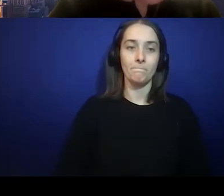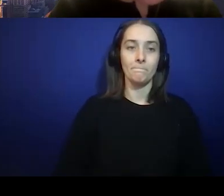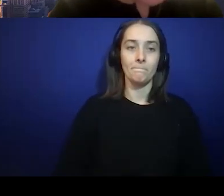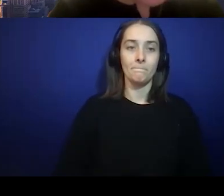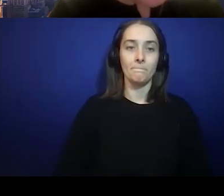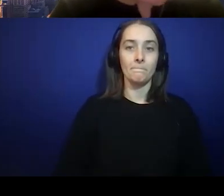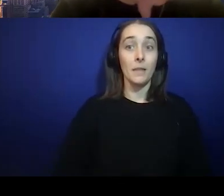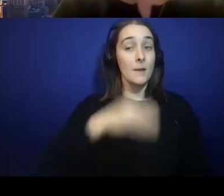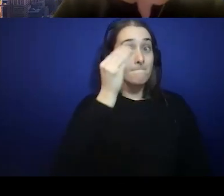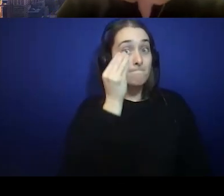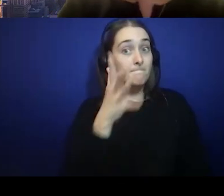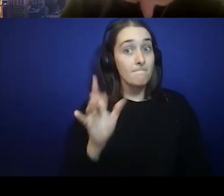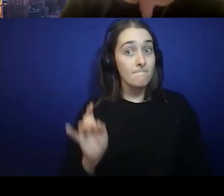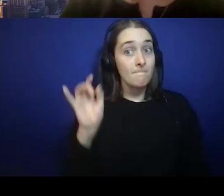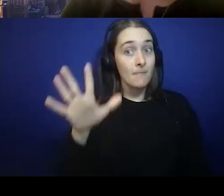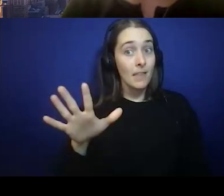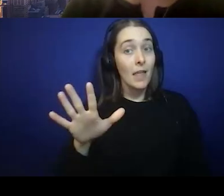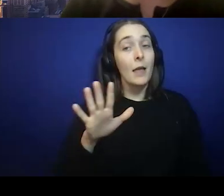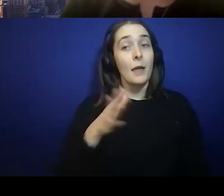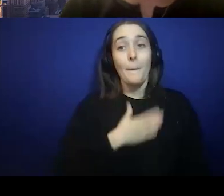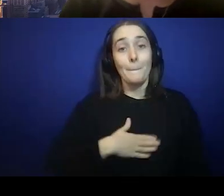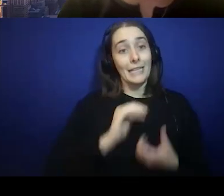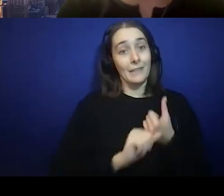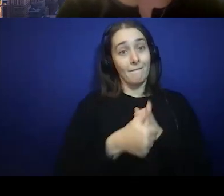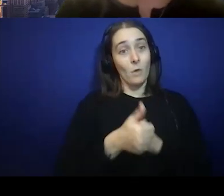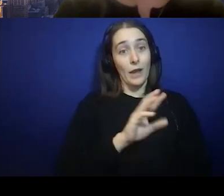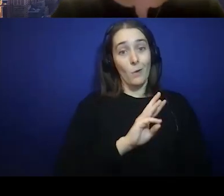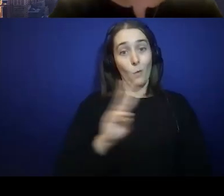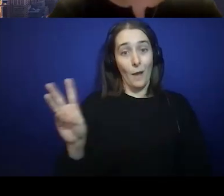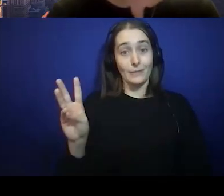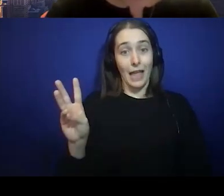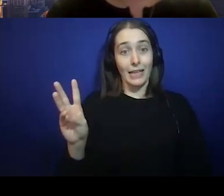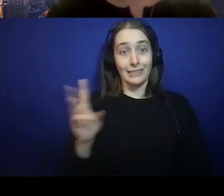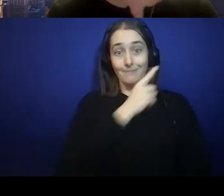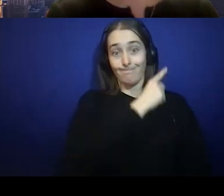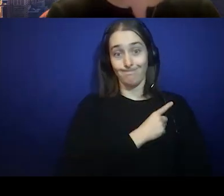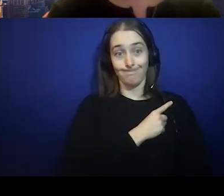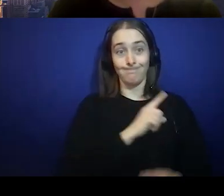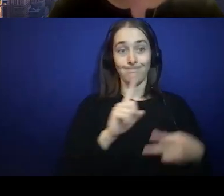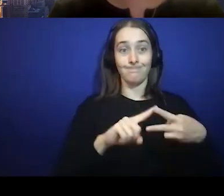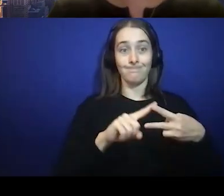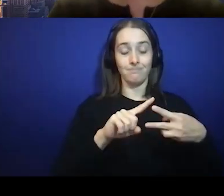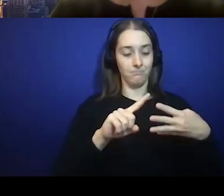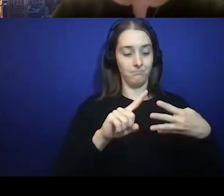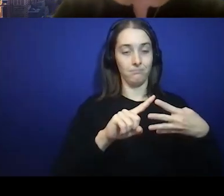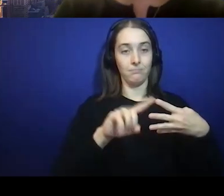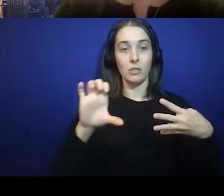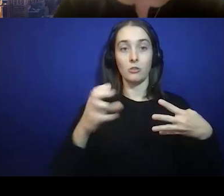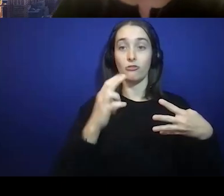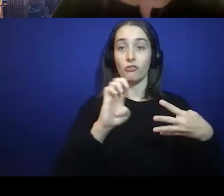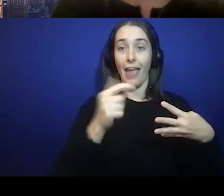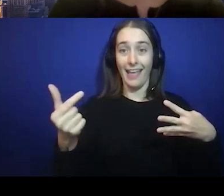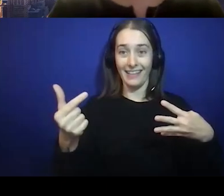And as a special note, it is important to steer clear of websites. I'm sure we've all heard of Chegg. So, stay